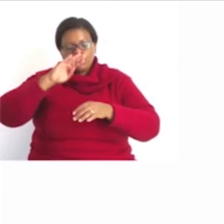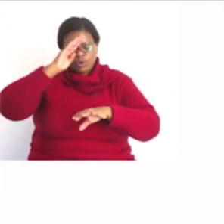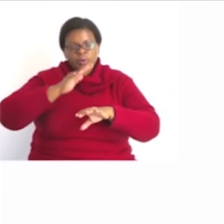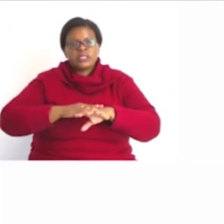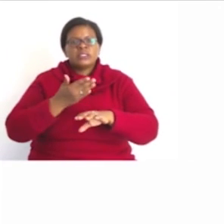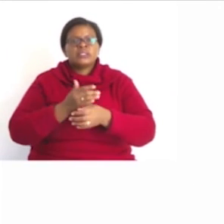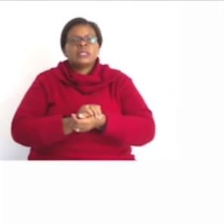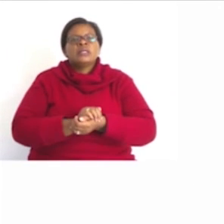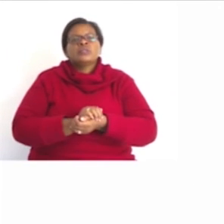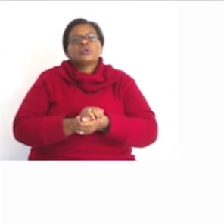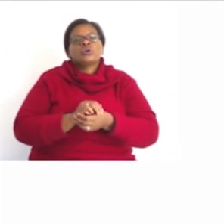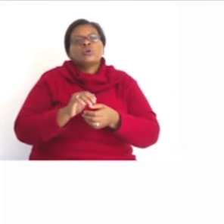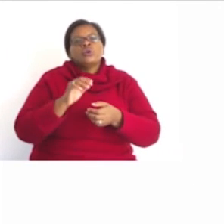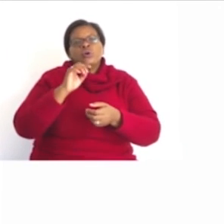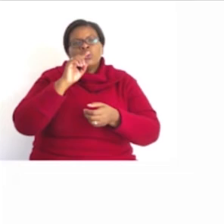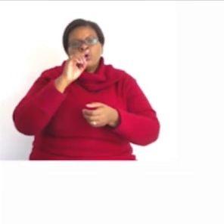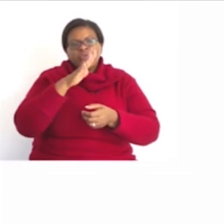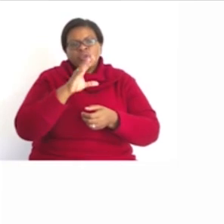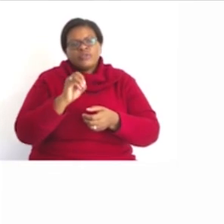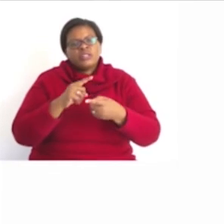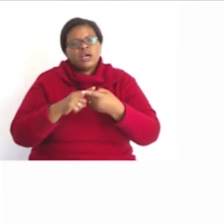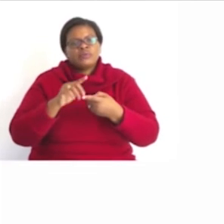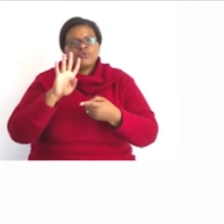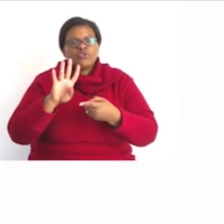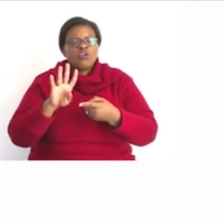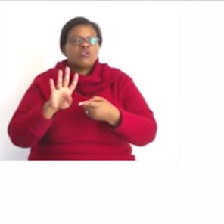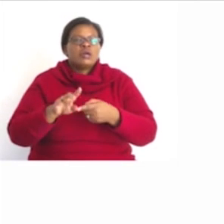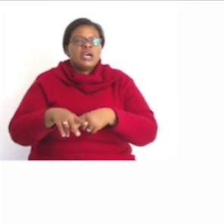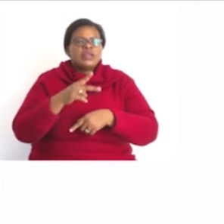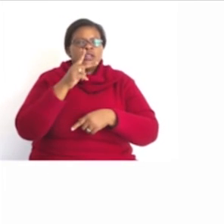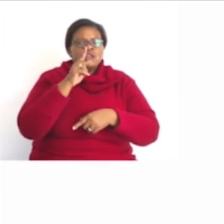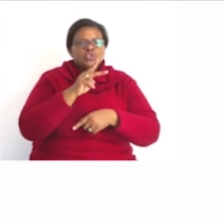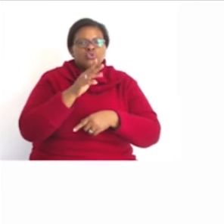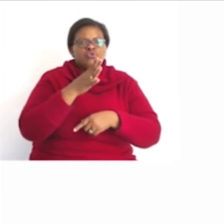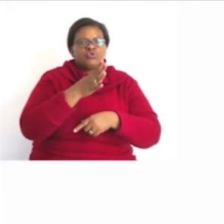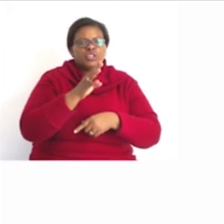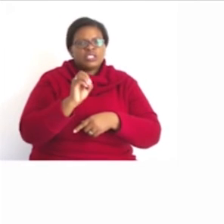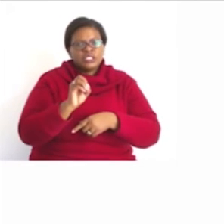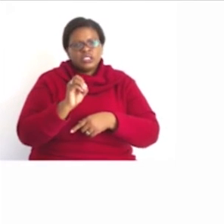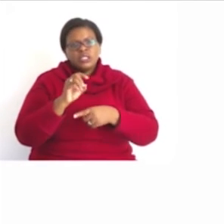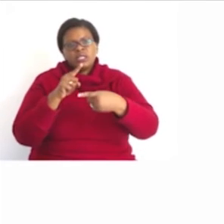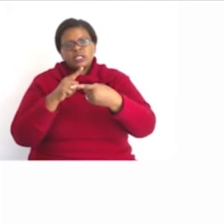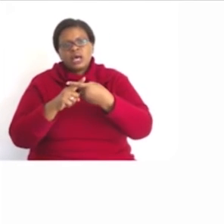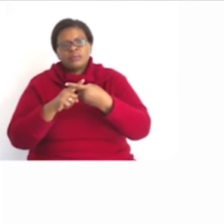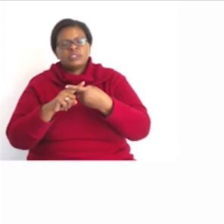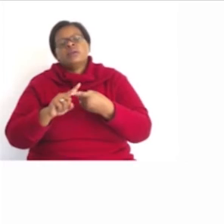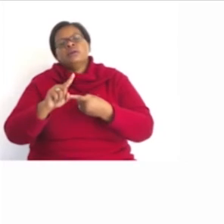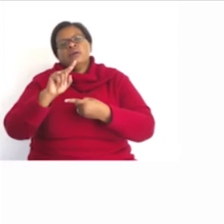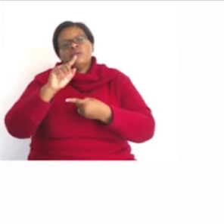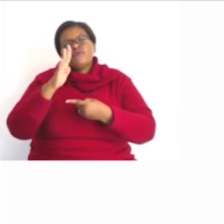50 times 4. Apply commutative property of multiplication correctly.